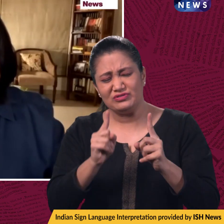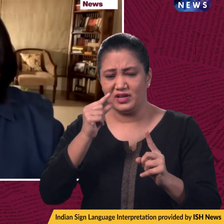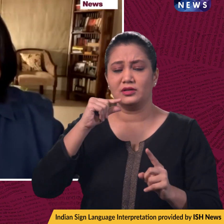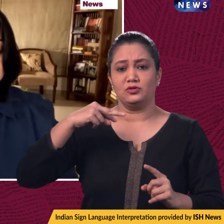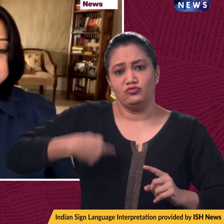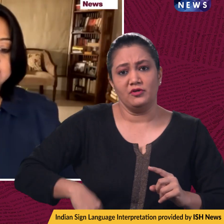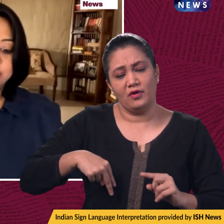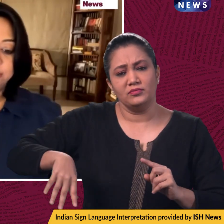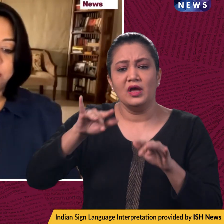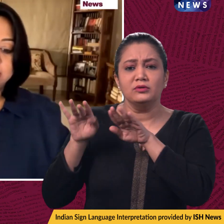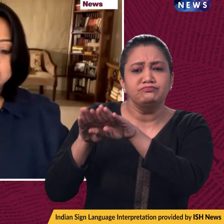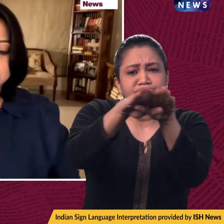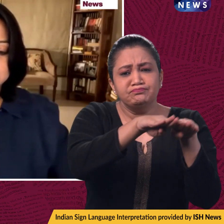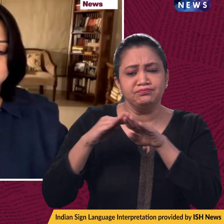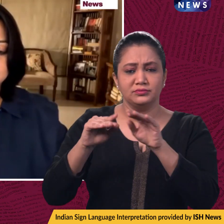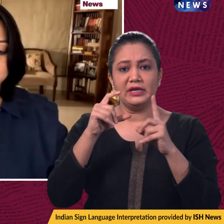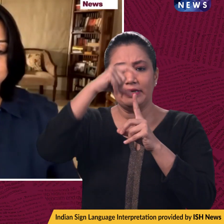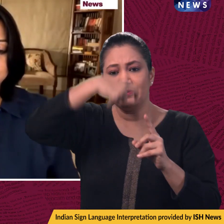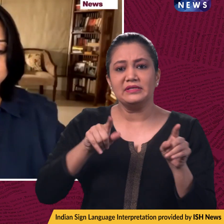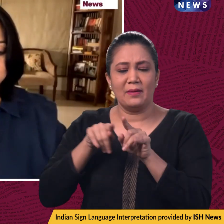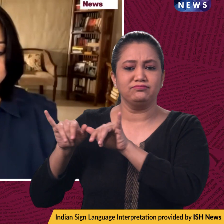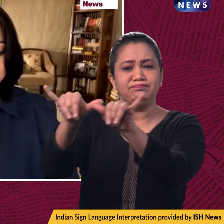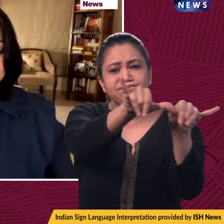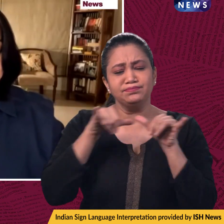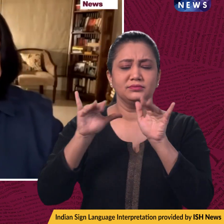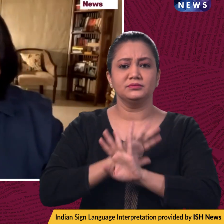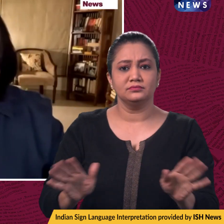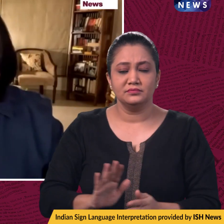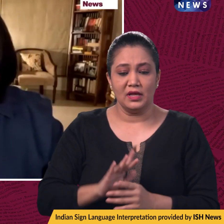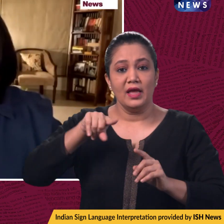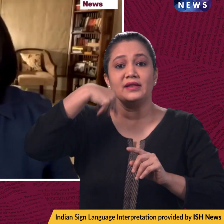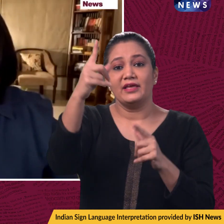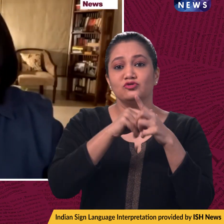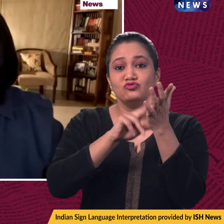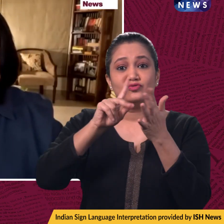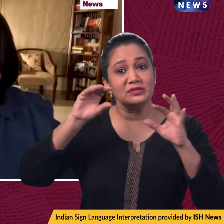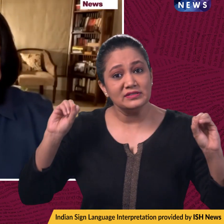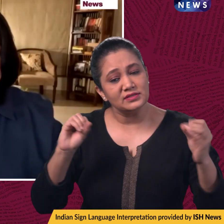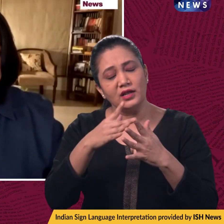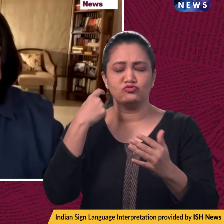code for a sense of equality and discipline among students in schools. From the next